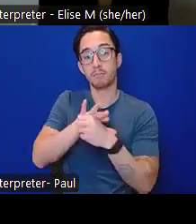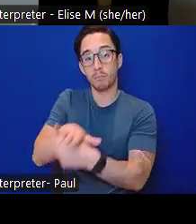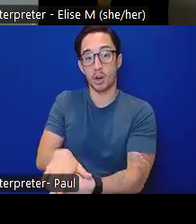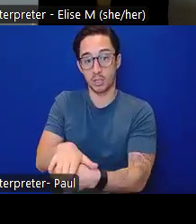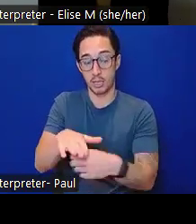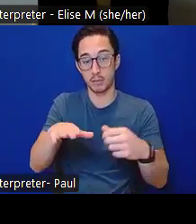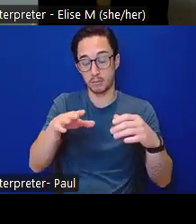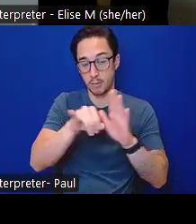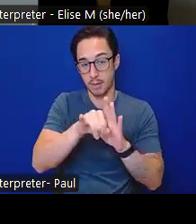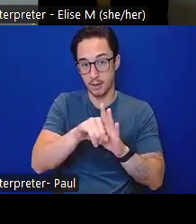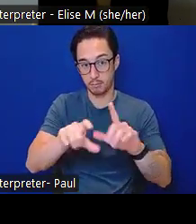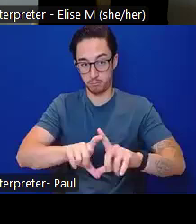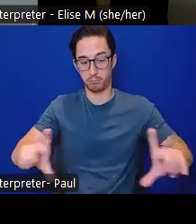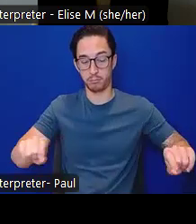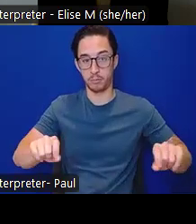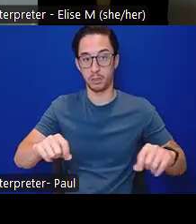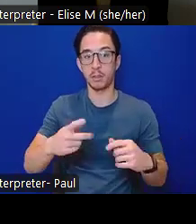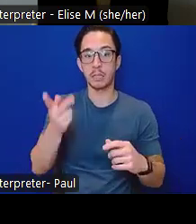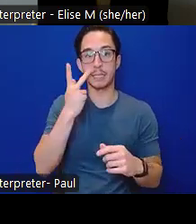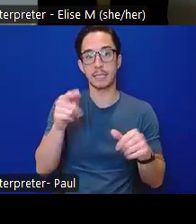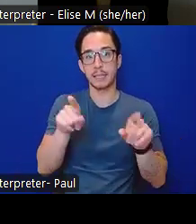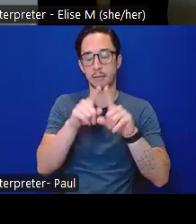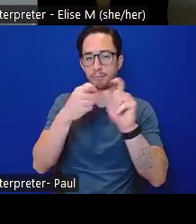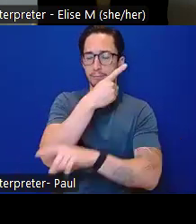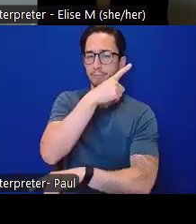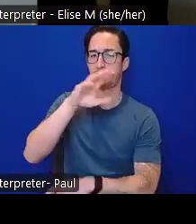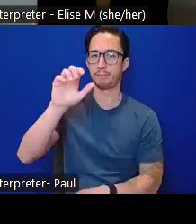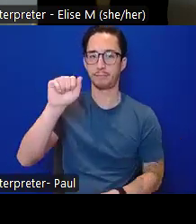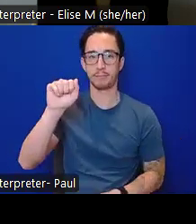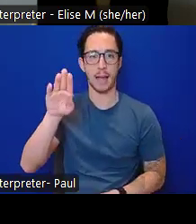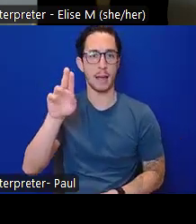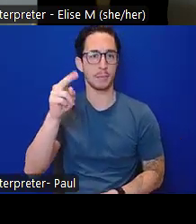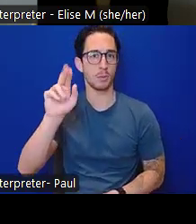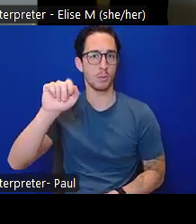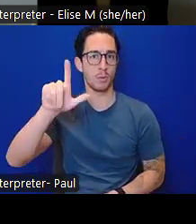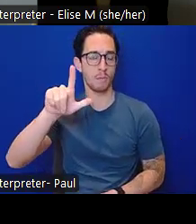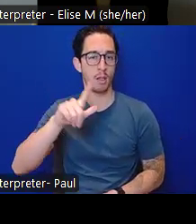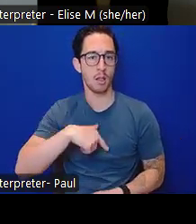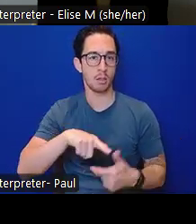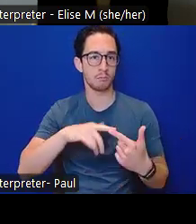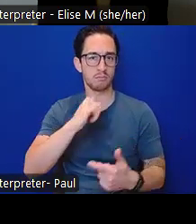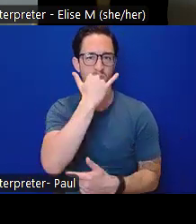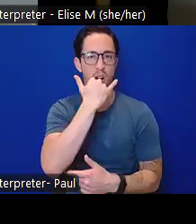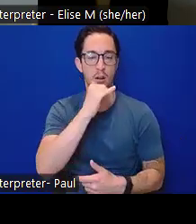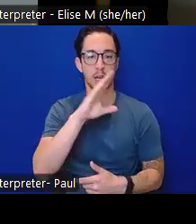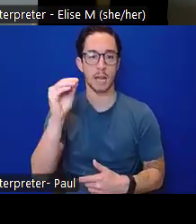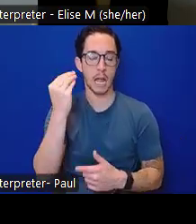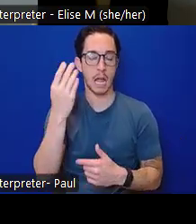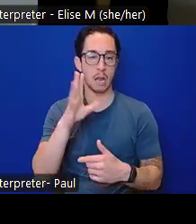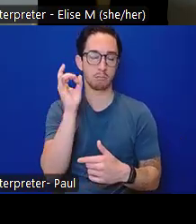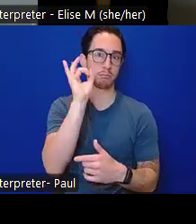identities are seen as abnormal, wrong, and an inconvenience to